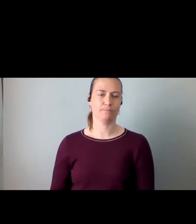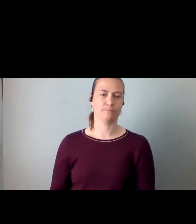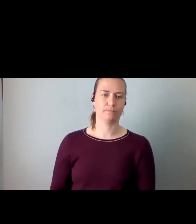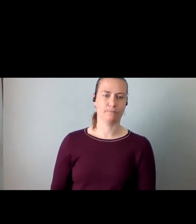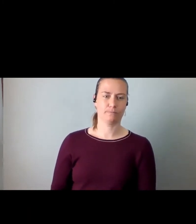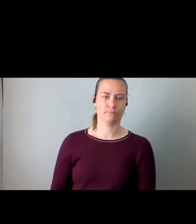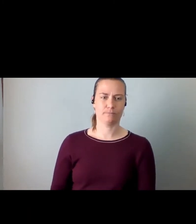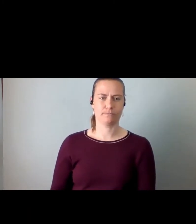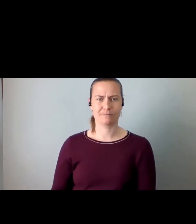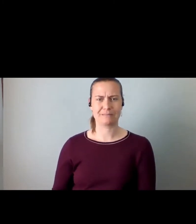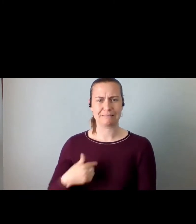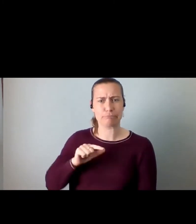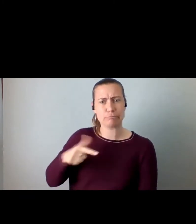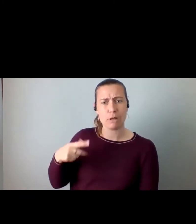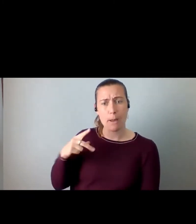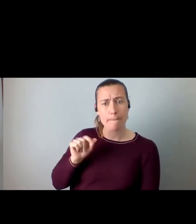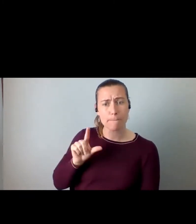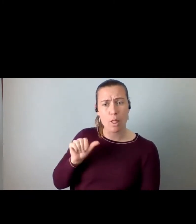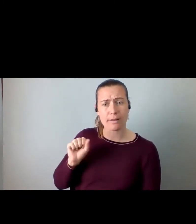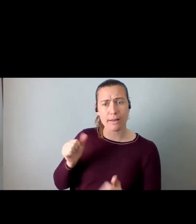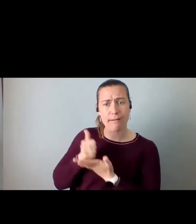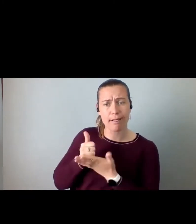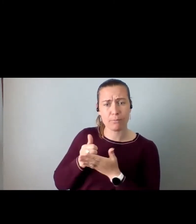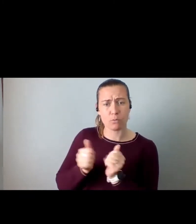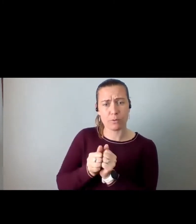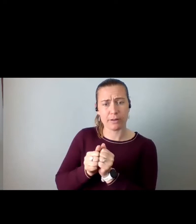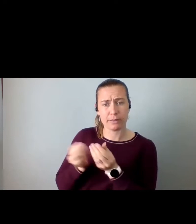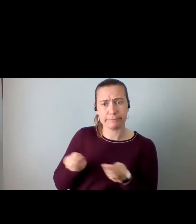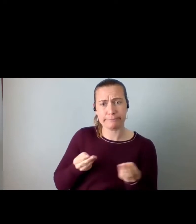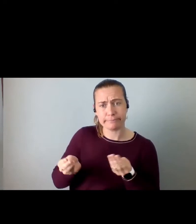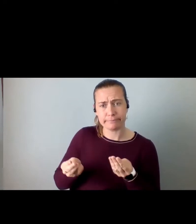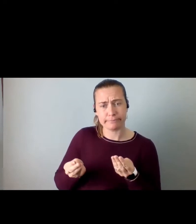Paula, I'll turn it over to you to help with some of those questions.